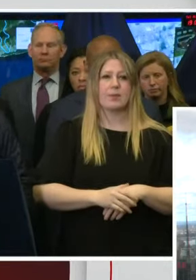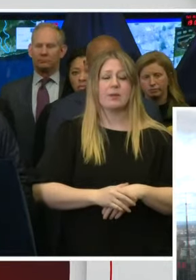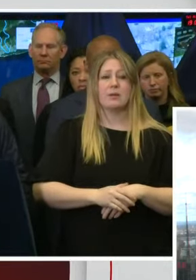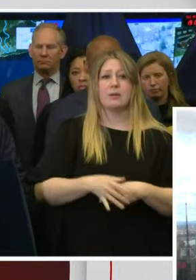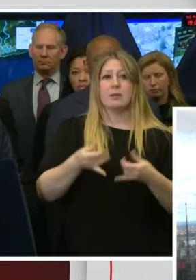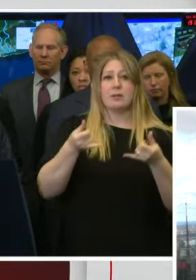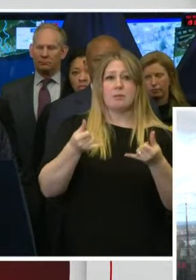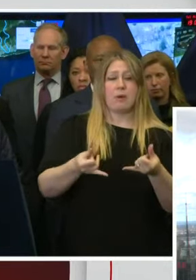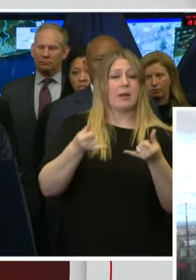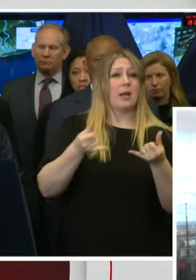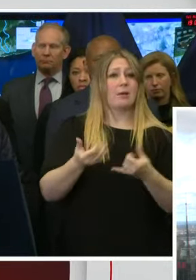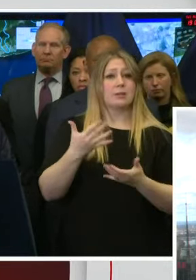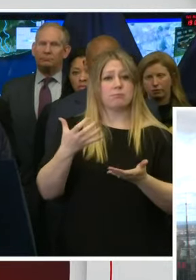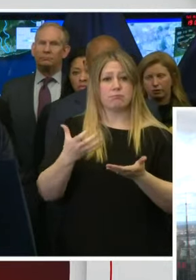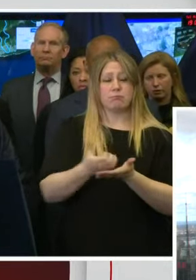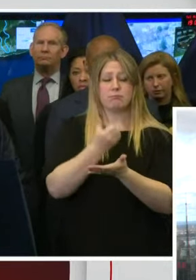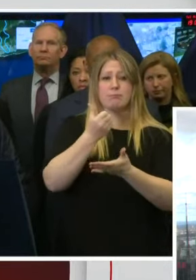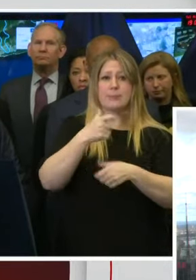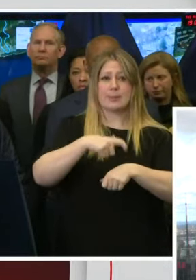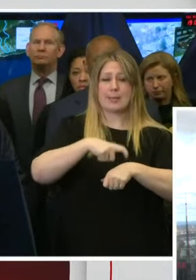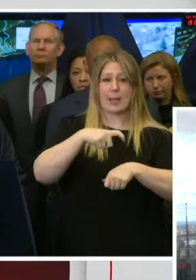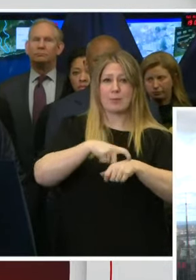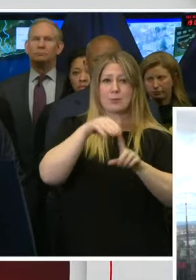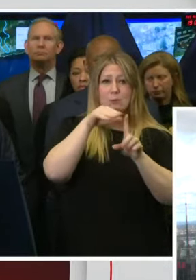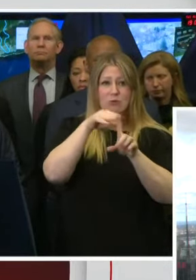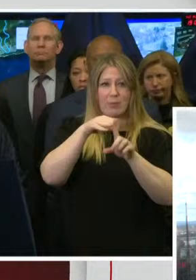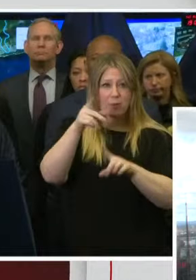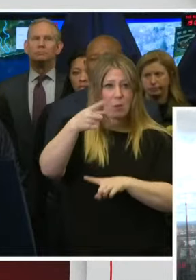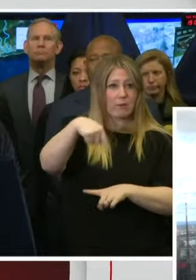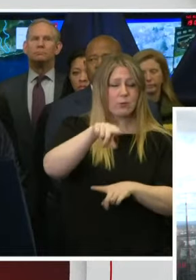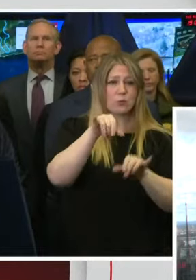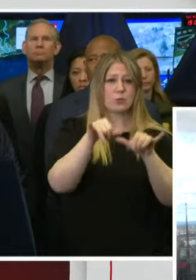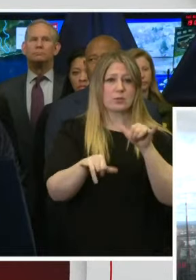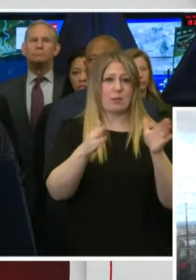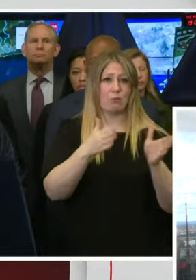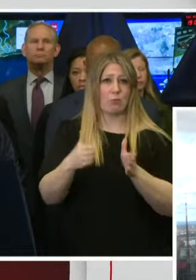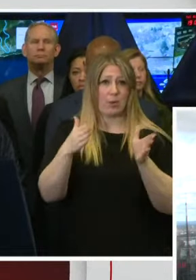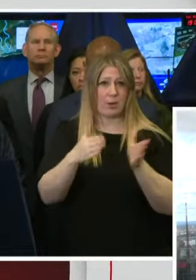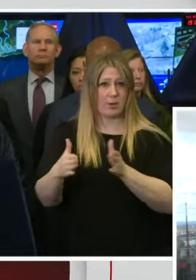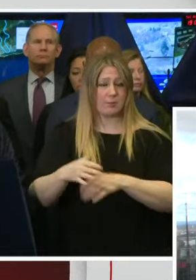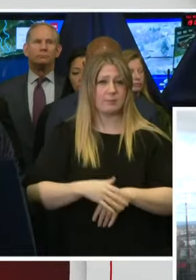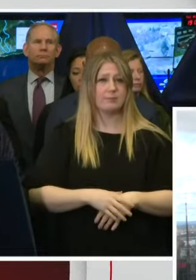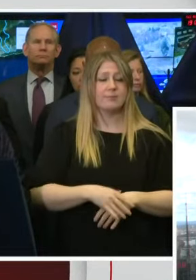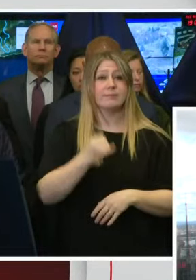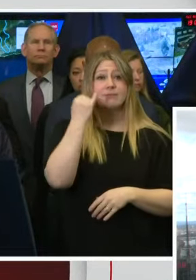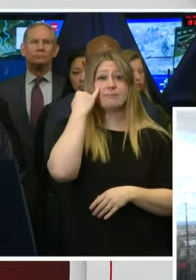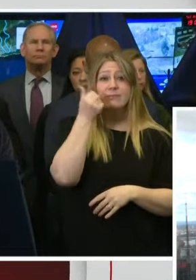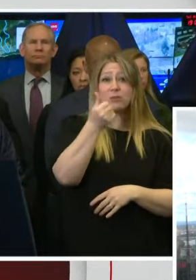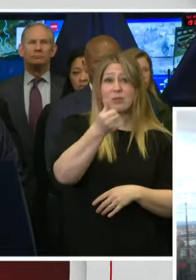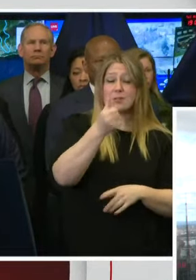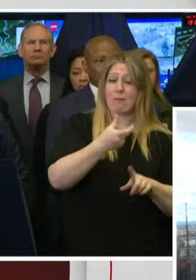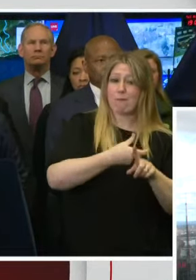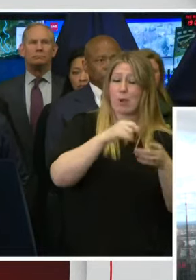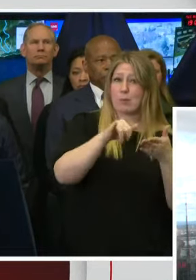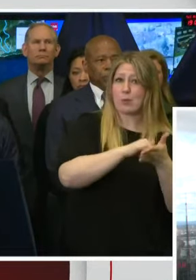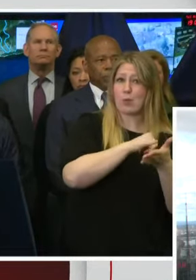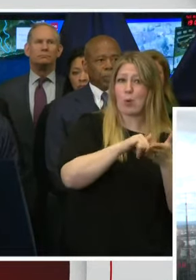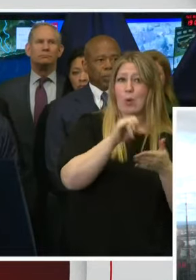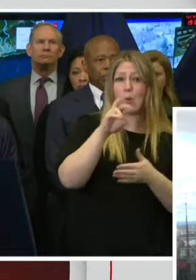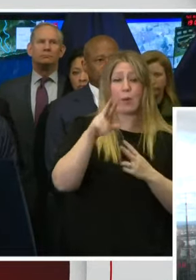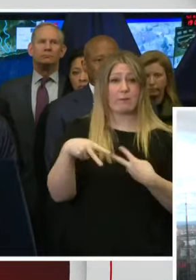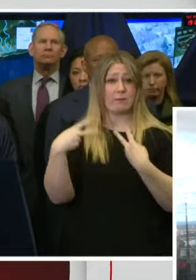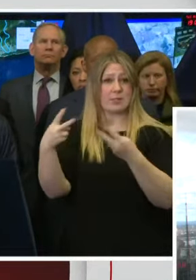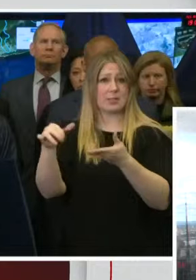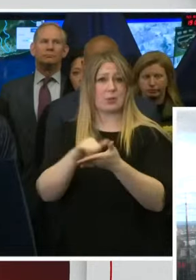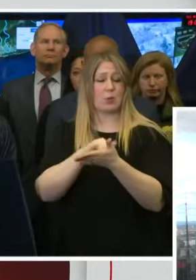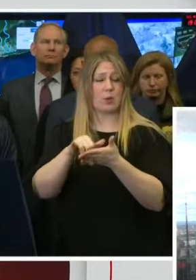incredible time just to remind us all to make sure that we're prepared. So if you are a New Yorker, if you're visiting New York, we encourage you to sign up for Notify